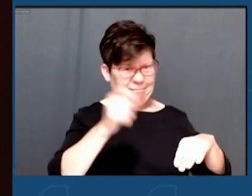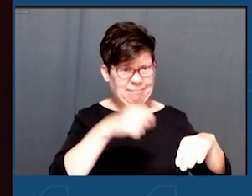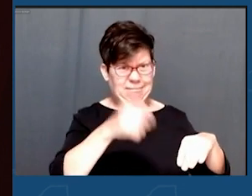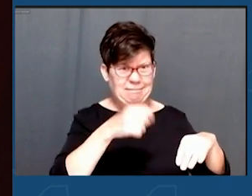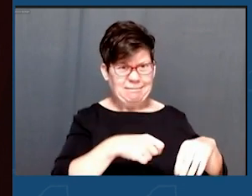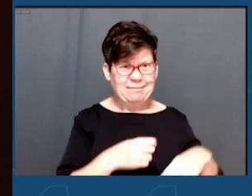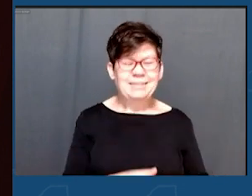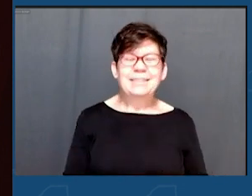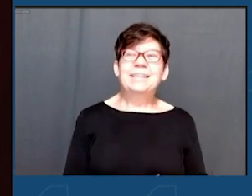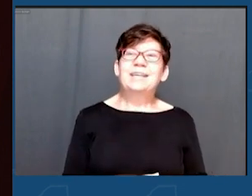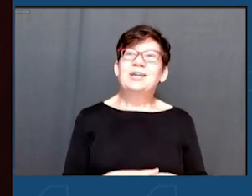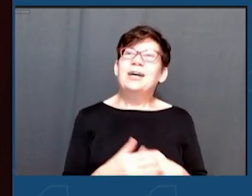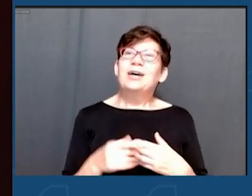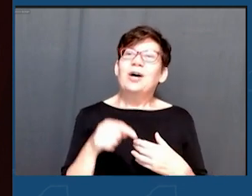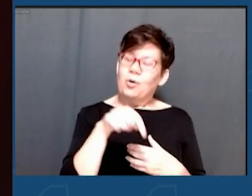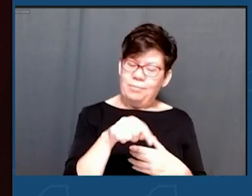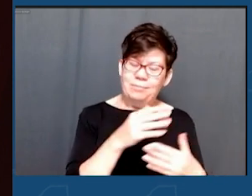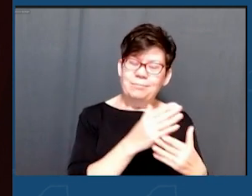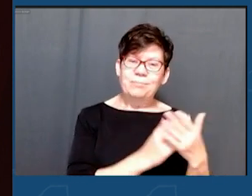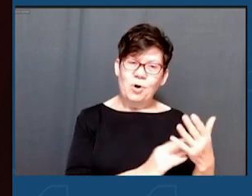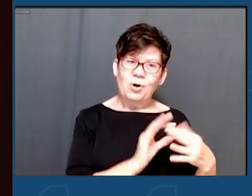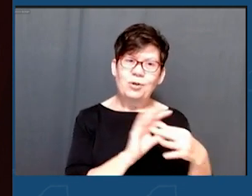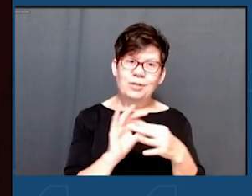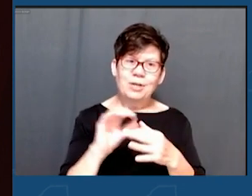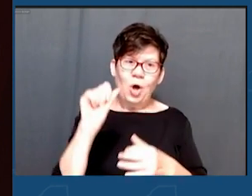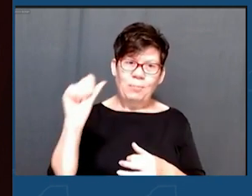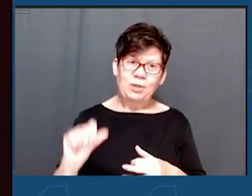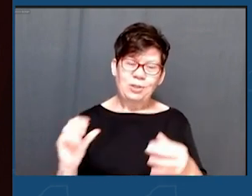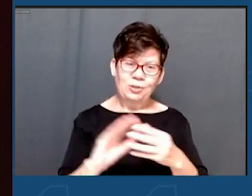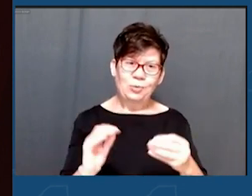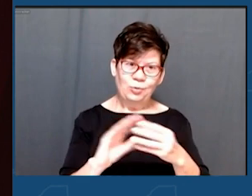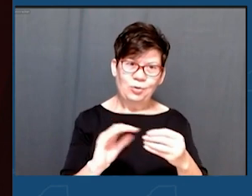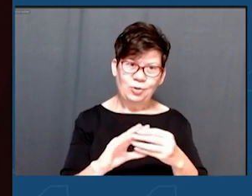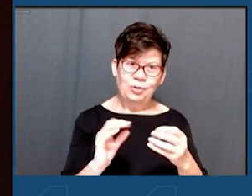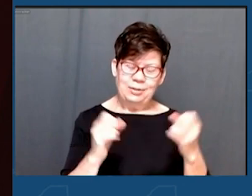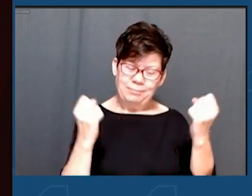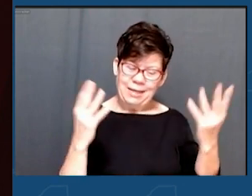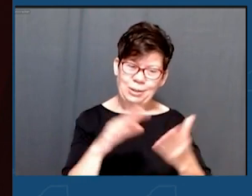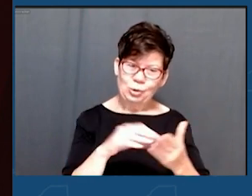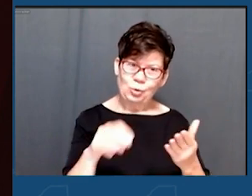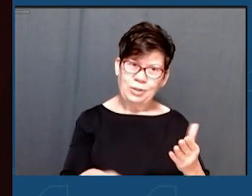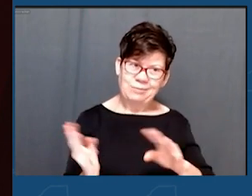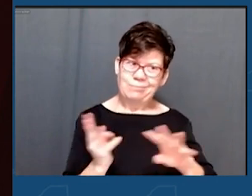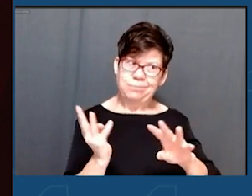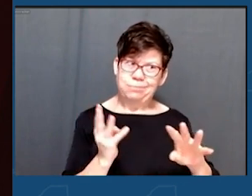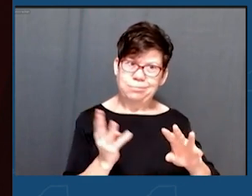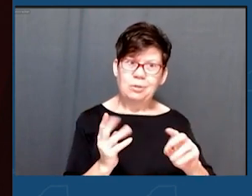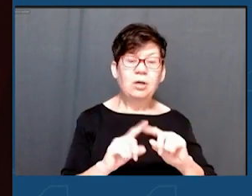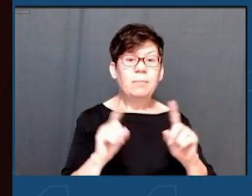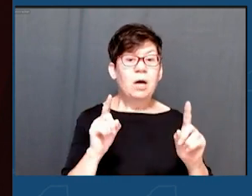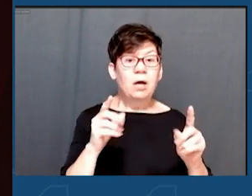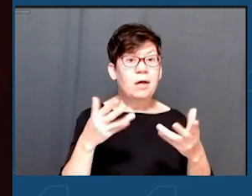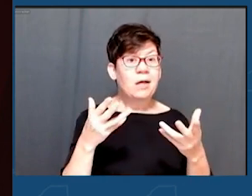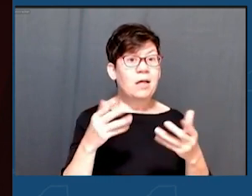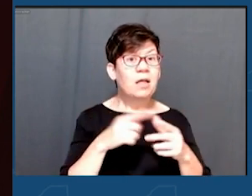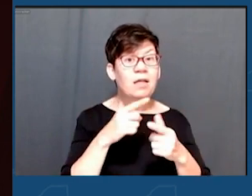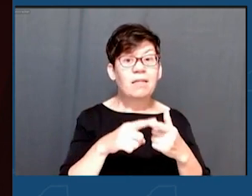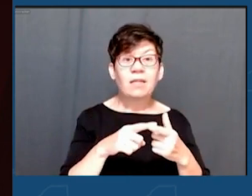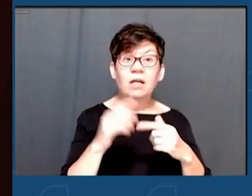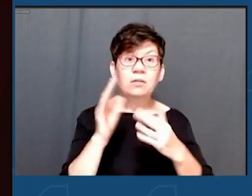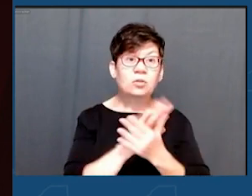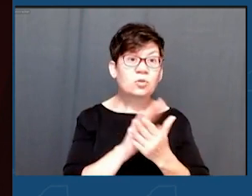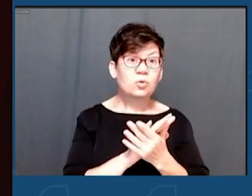was part of Albany's story, educated a lot of people. But then when it became abandoned, it sat here mocking